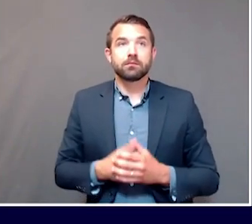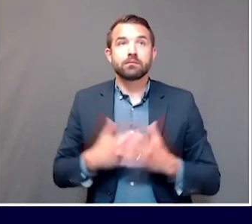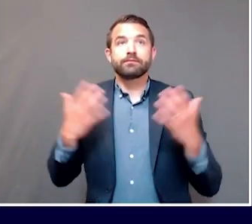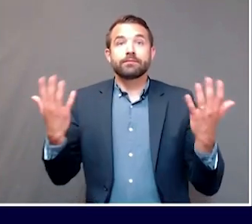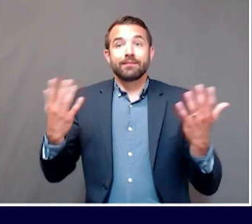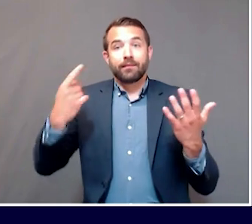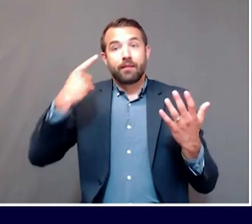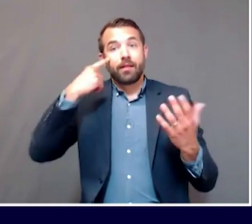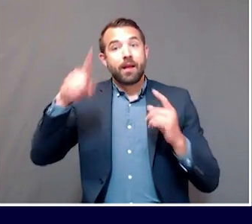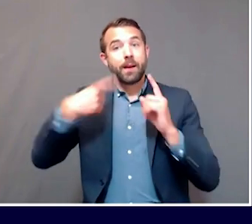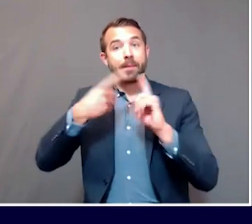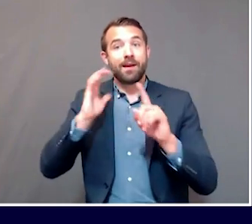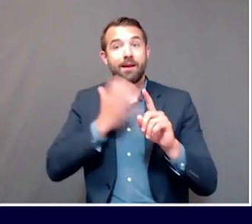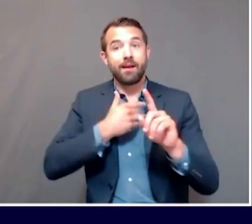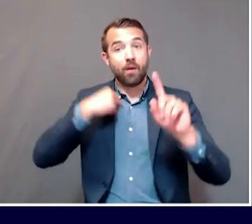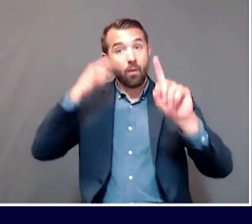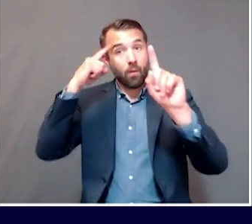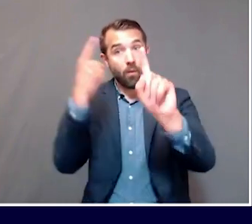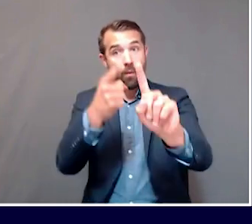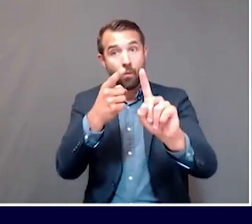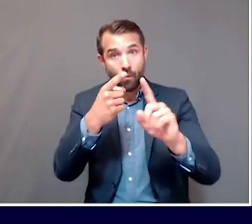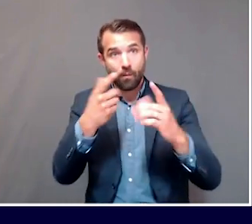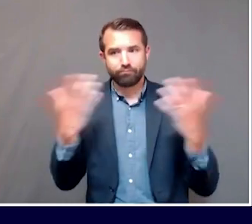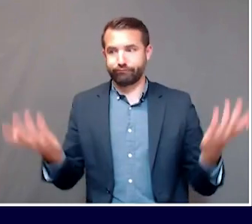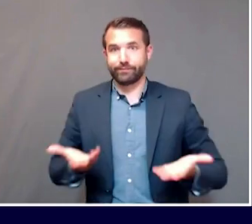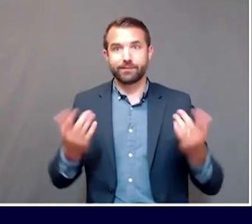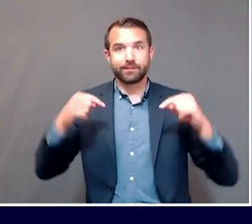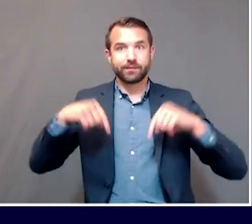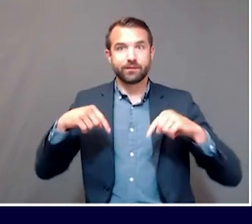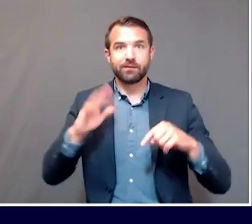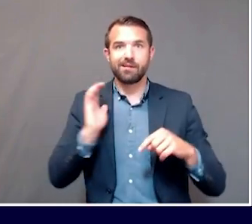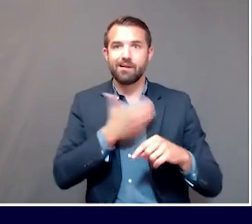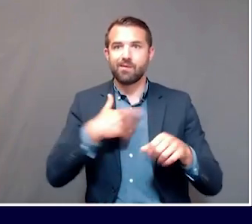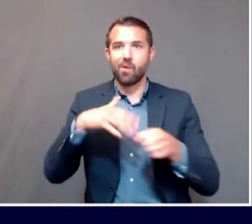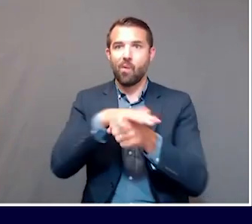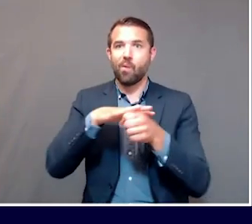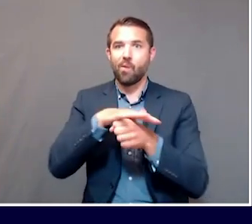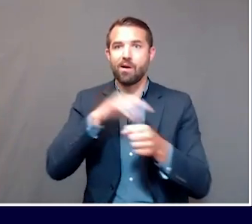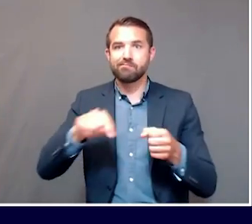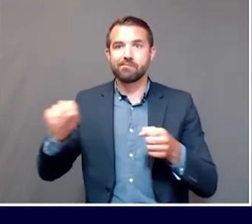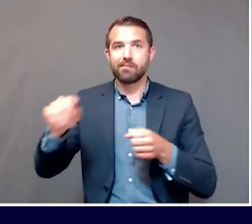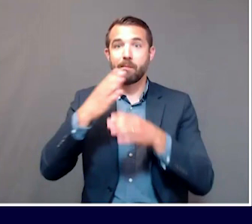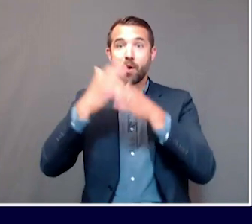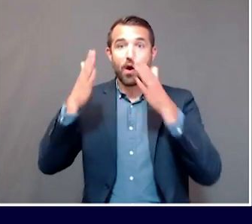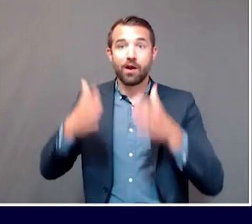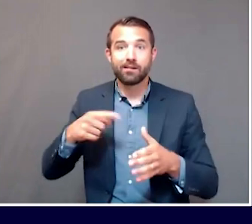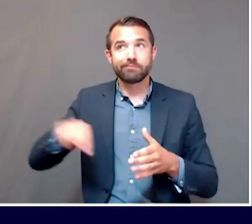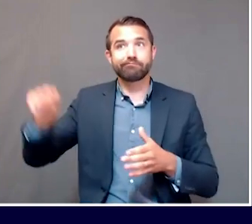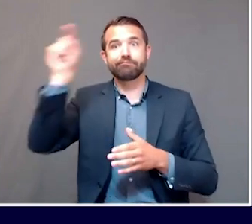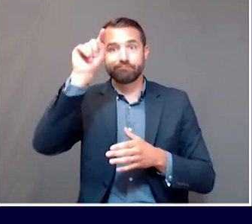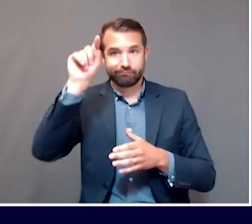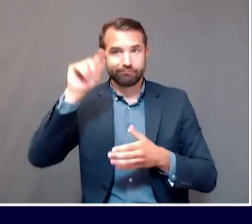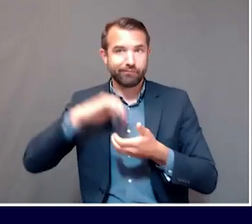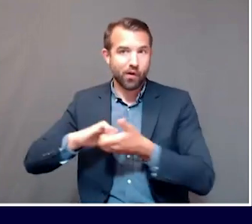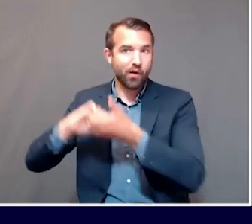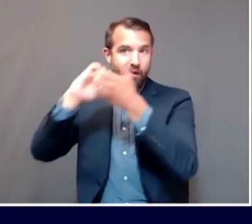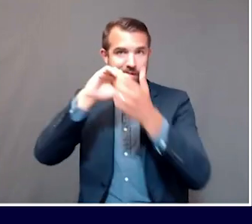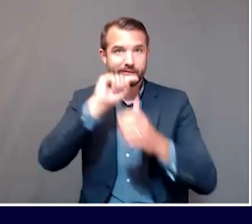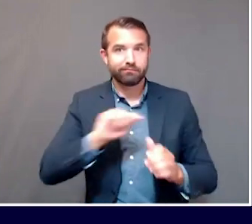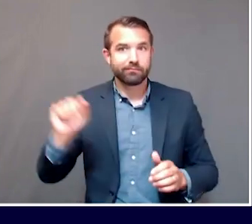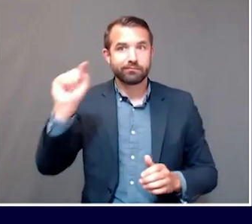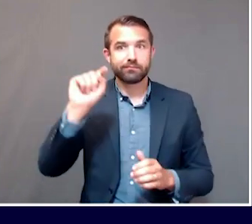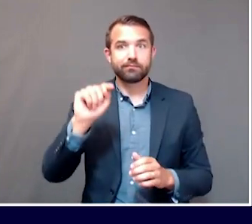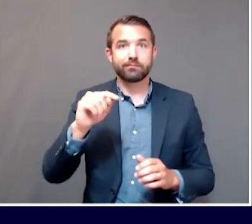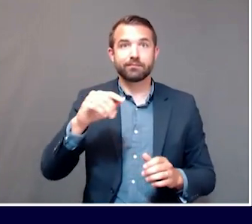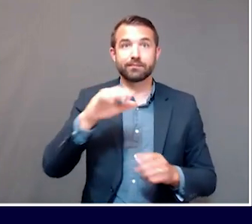to do is really make all of our local partners extensions of the Maine CDC, on the ground, in person,